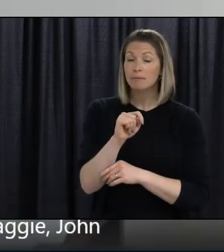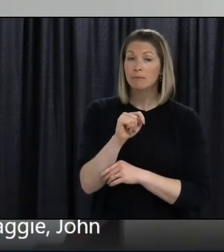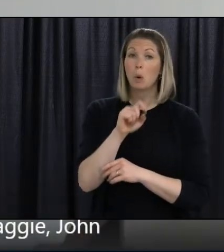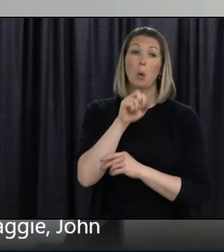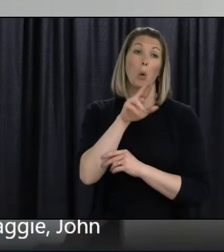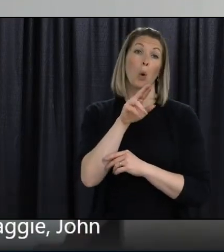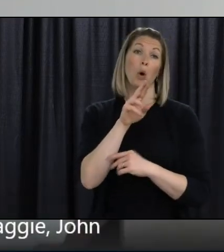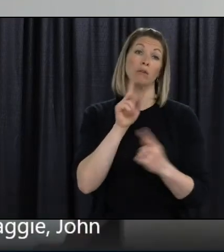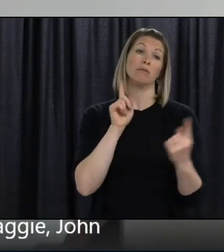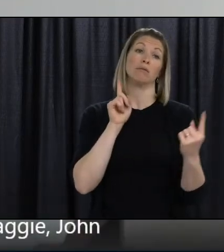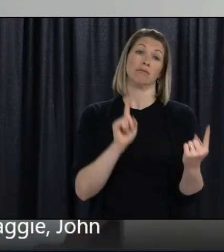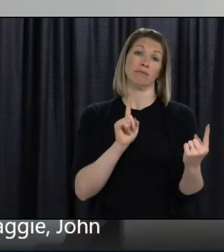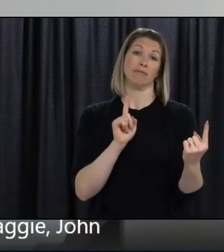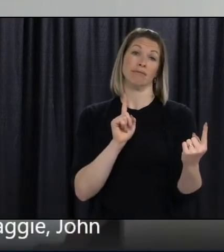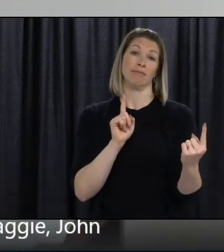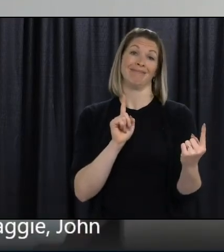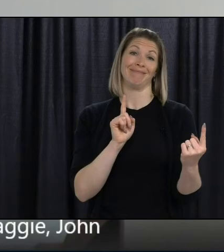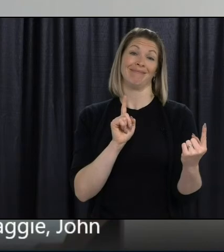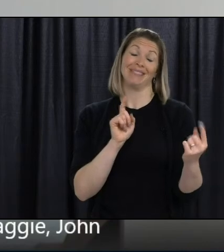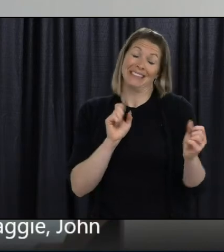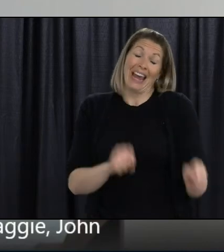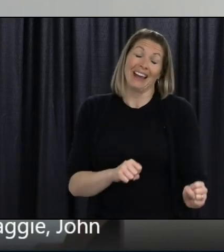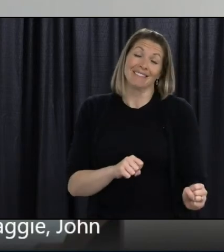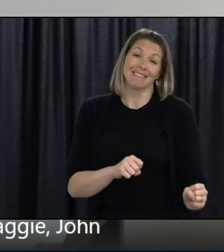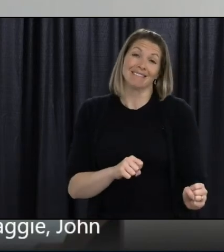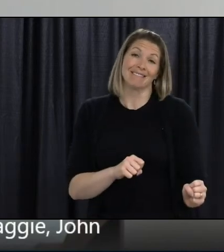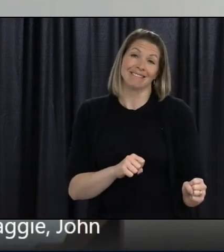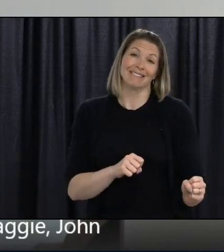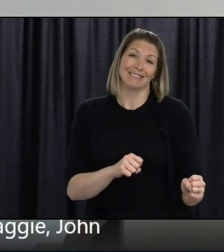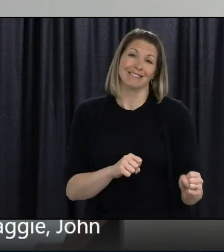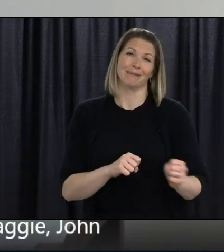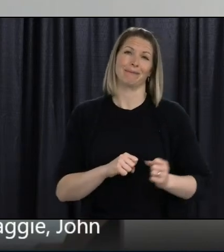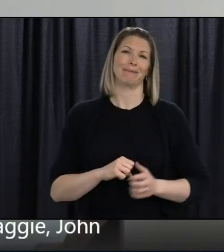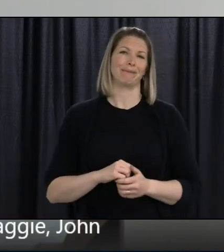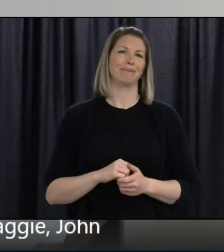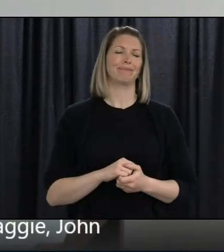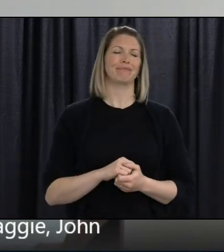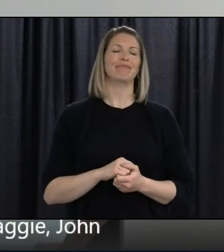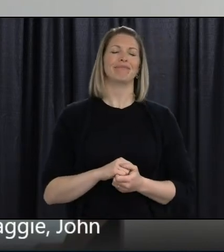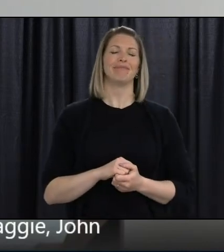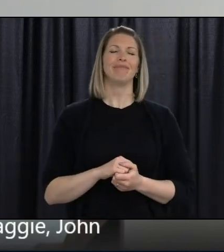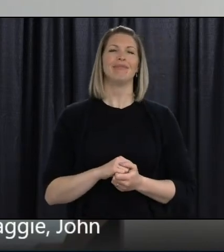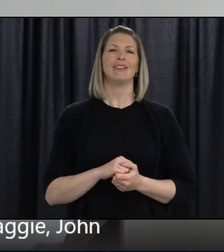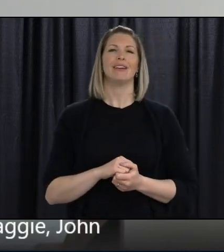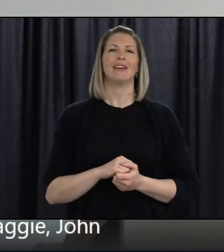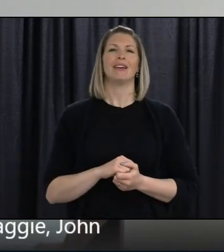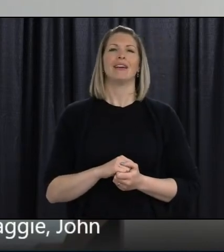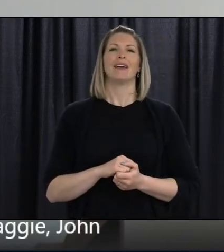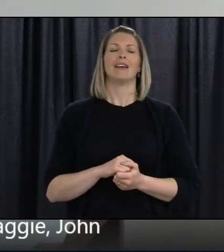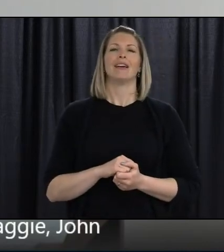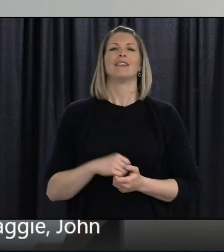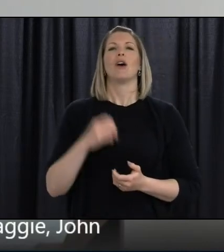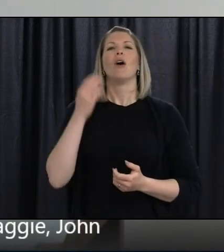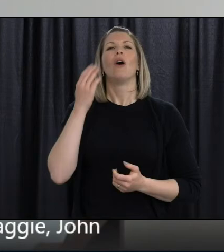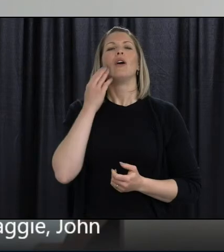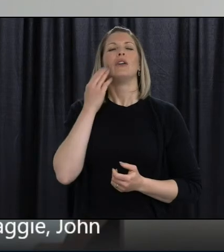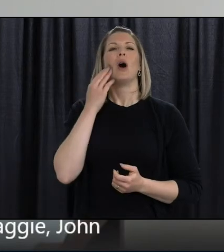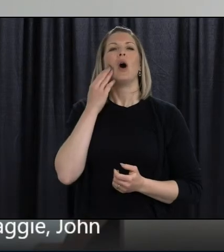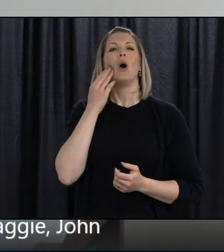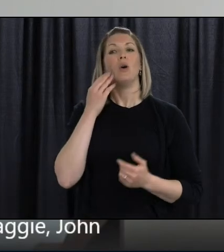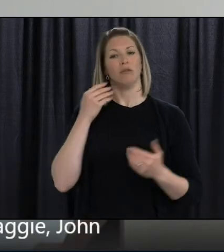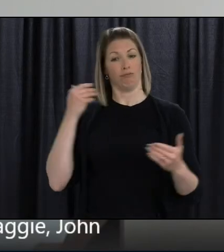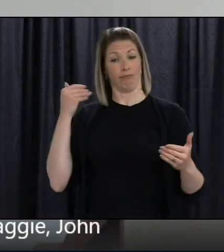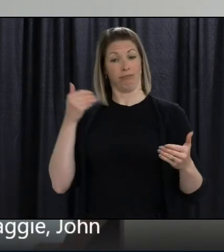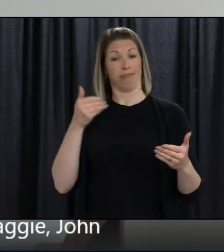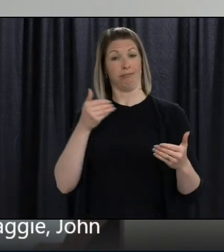face-to-face time if that is necessary. So again, we're nearly at the decision point for going to alert level